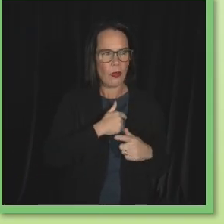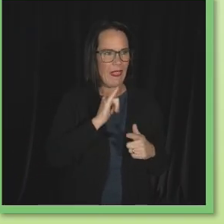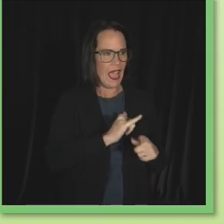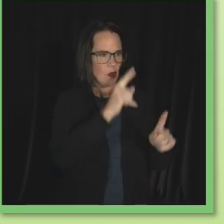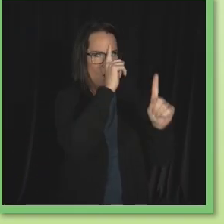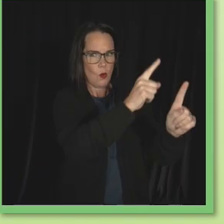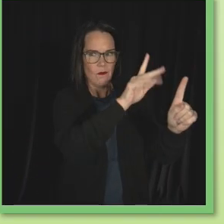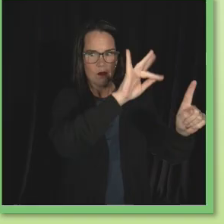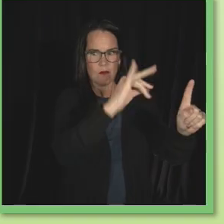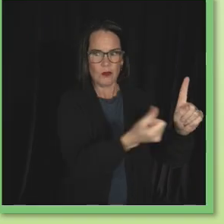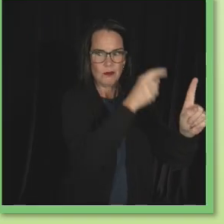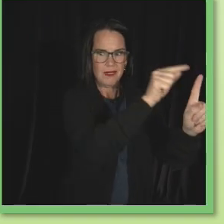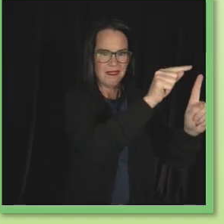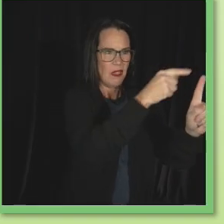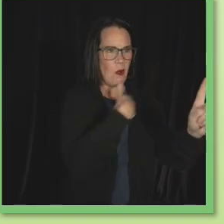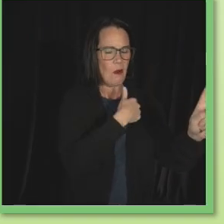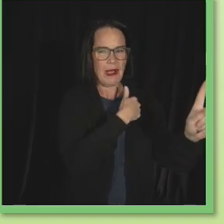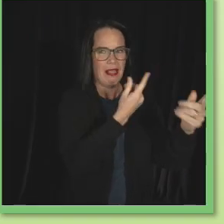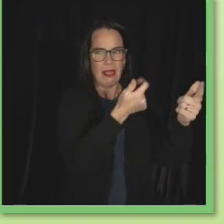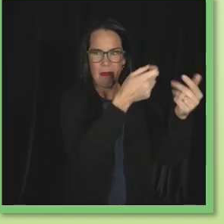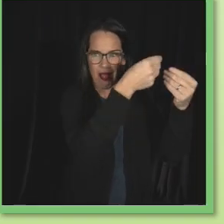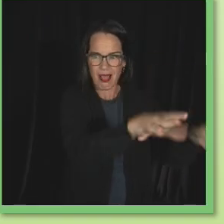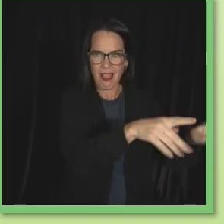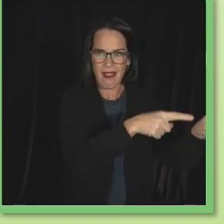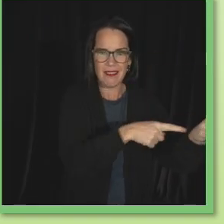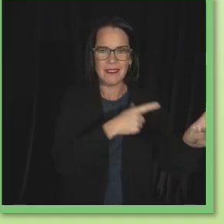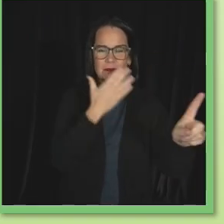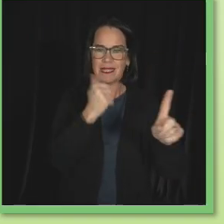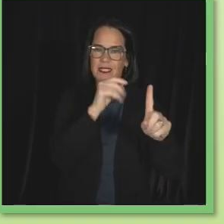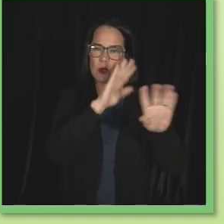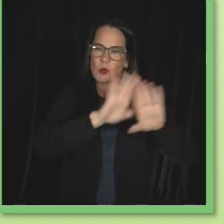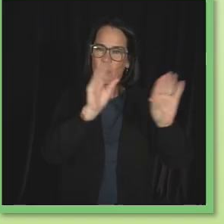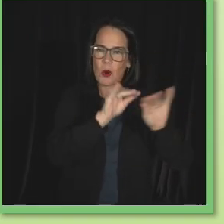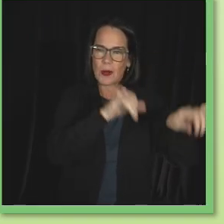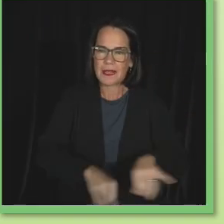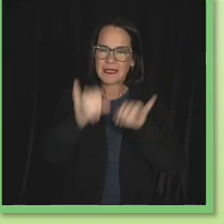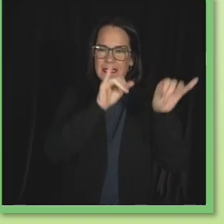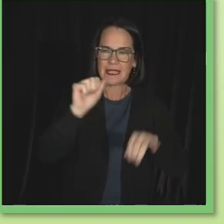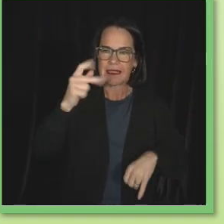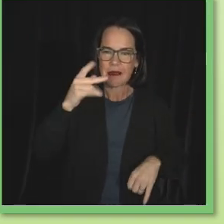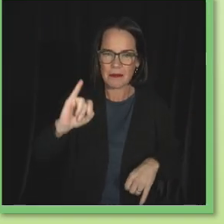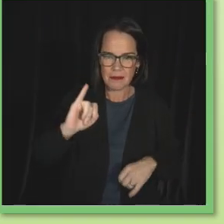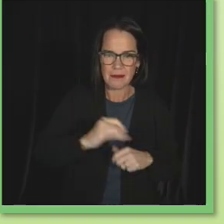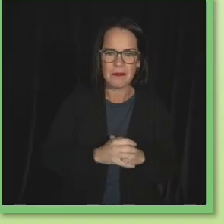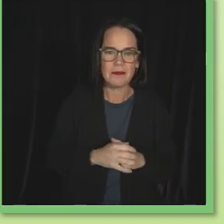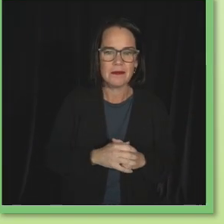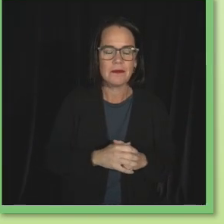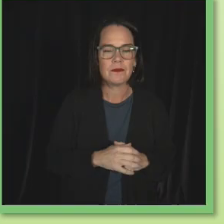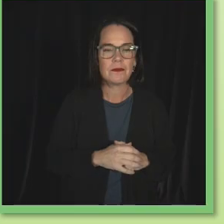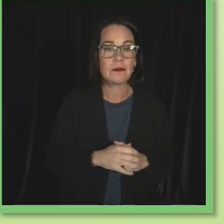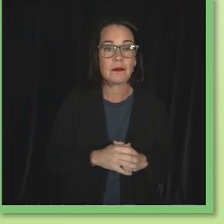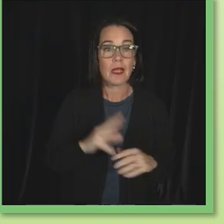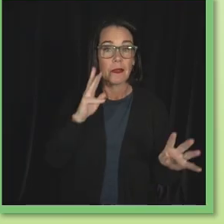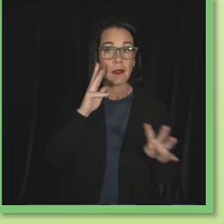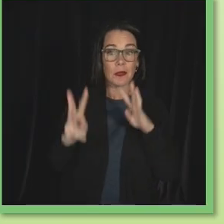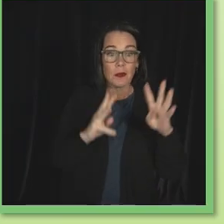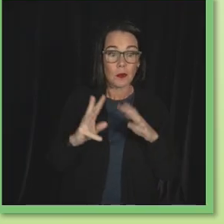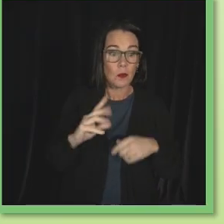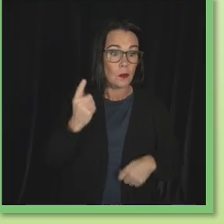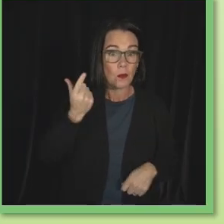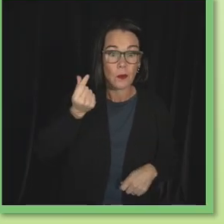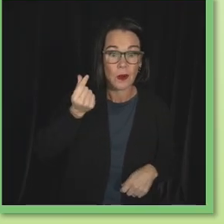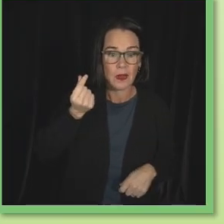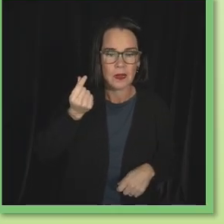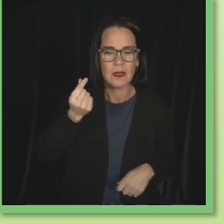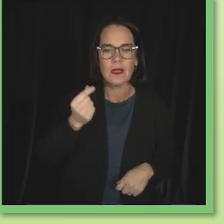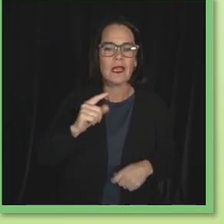is to have a consistent and portable API. The innovation coming first is a familiar pattern in